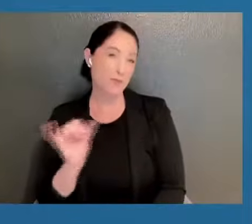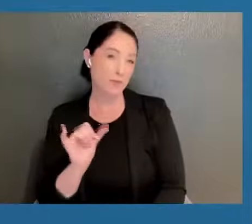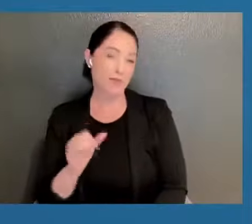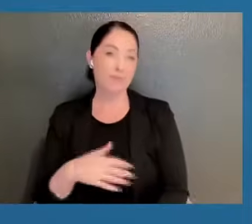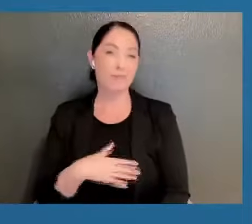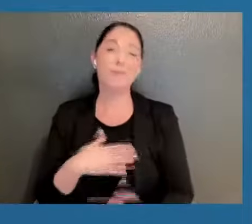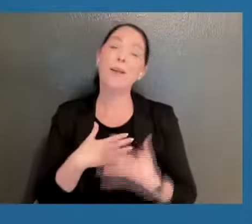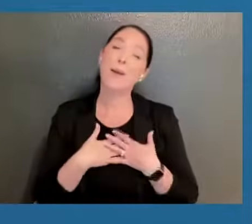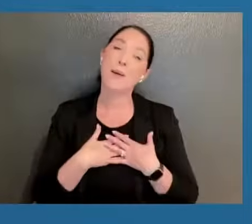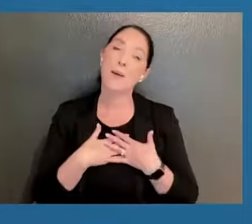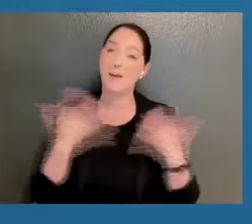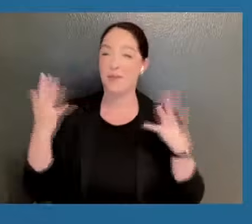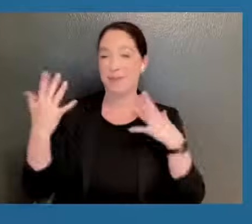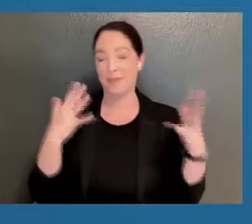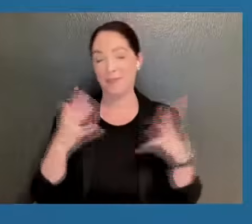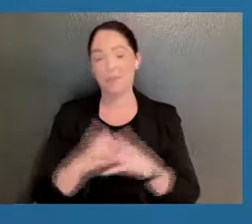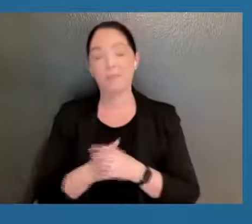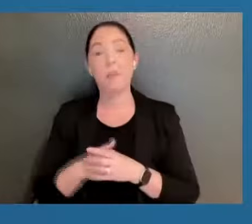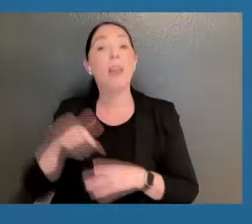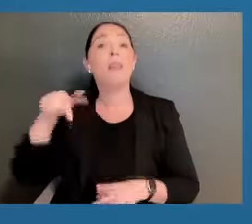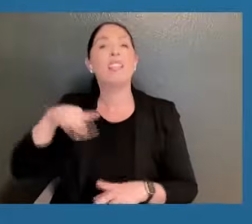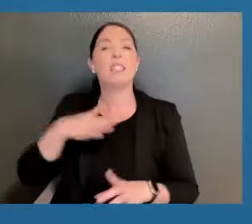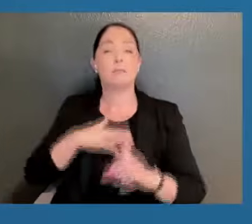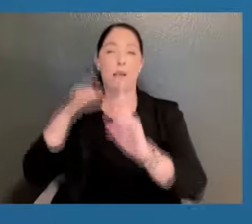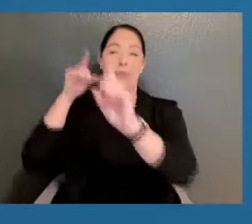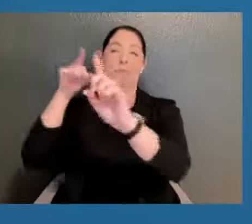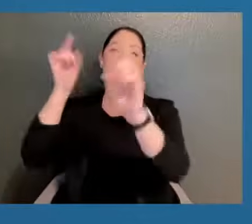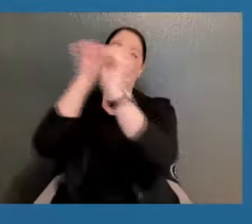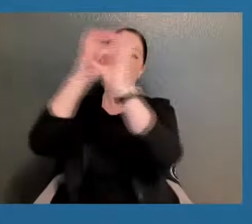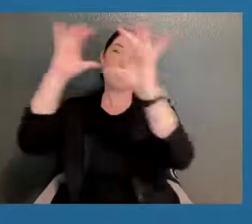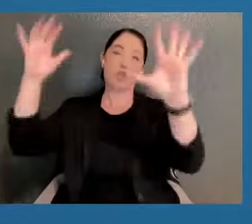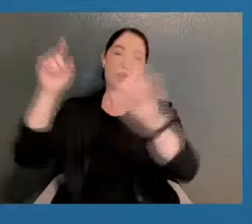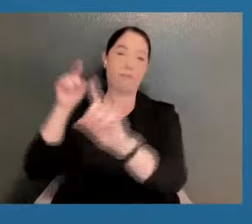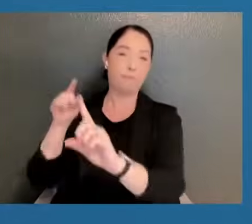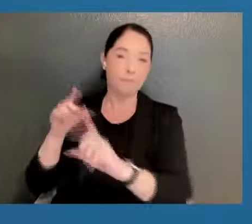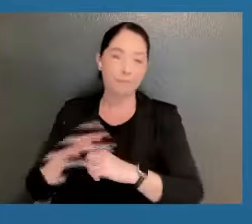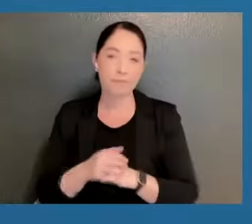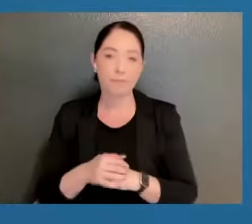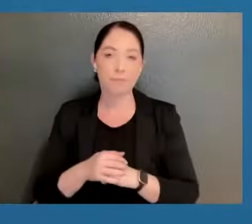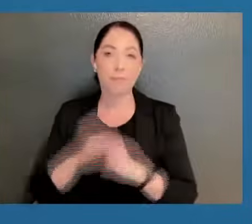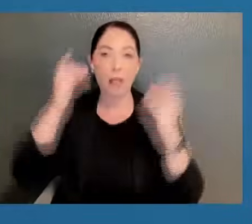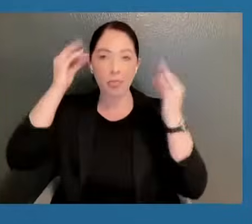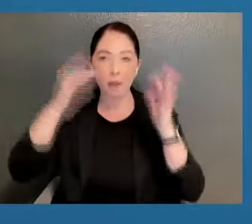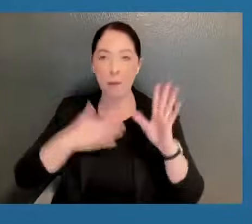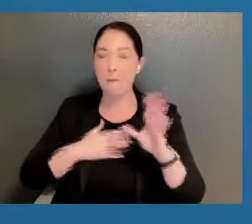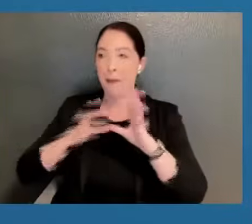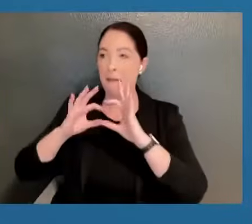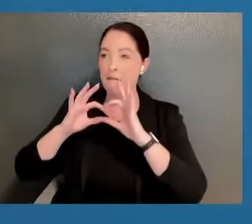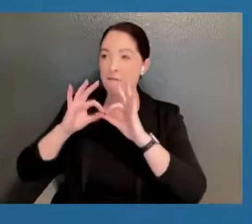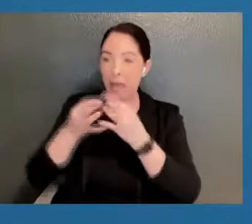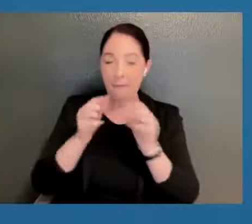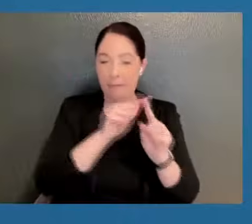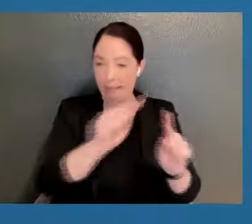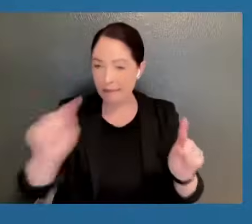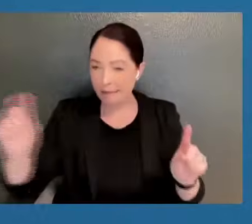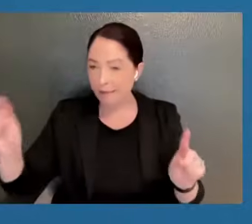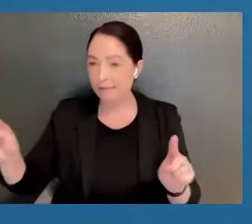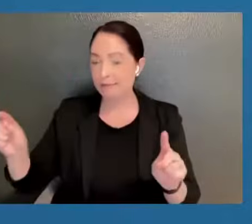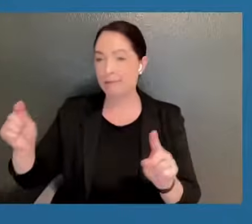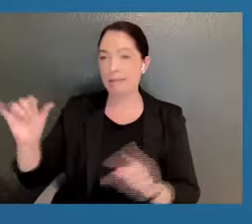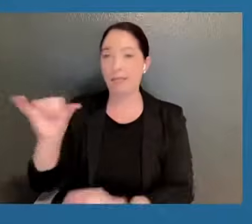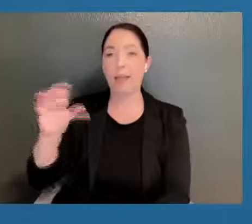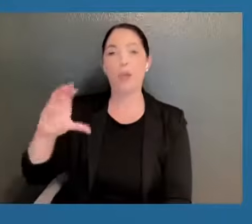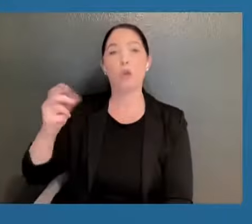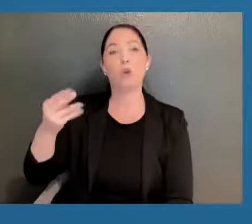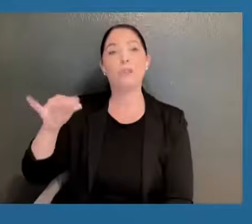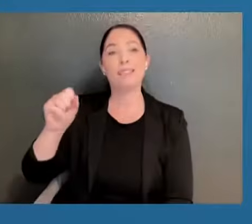But this is the vision I have laid out. And I think about families like Christina and others who you're going to hear from, what it's like, what you